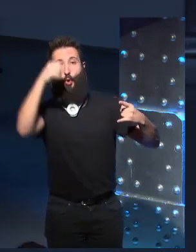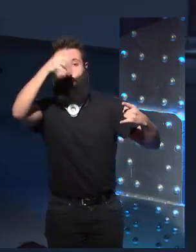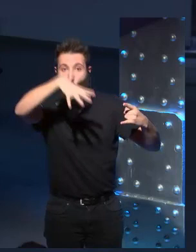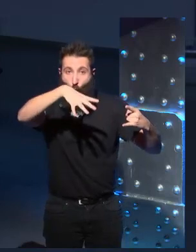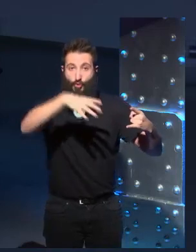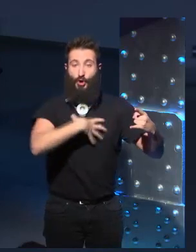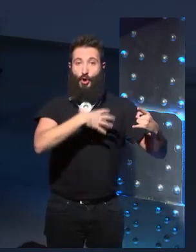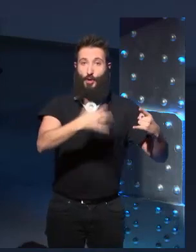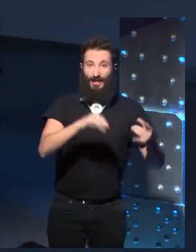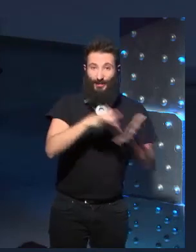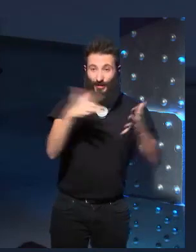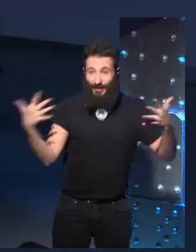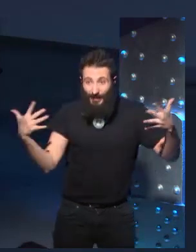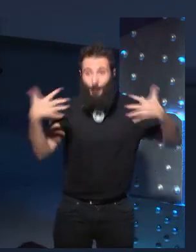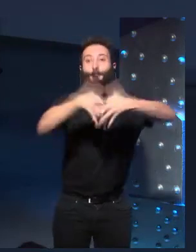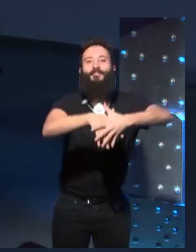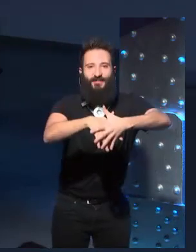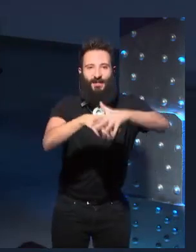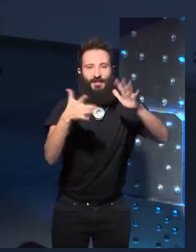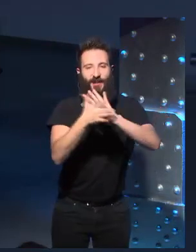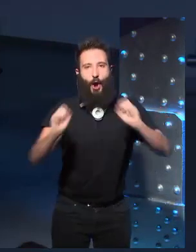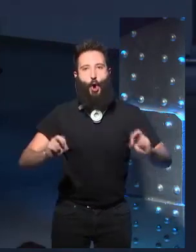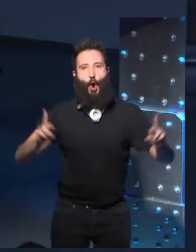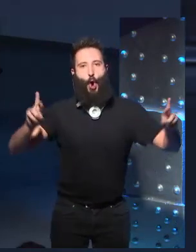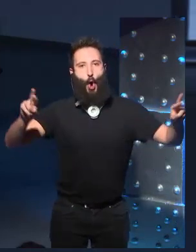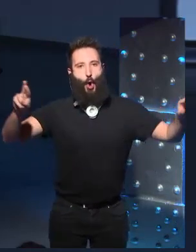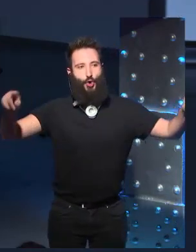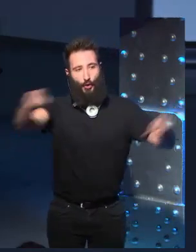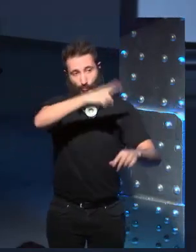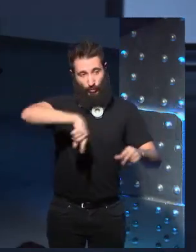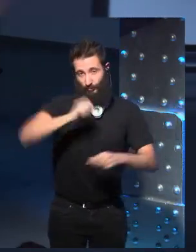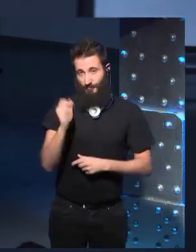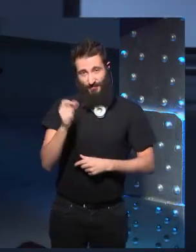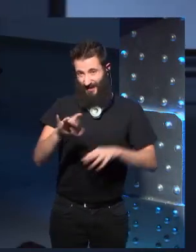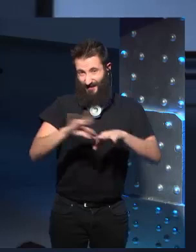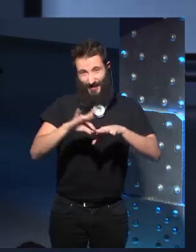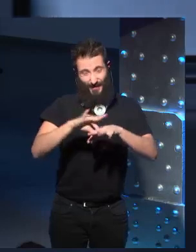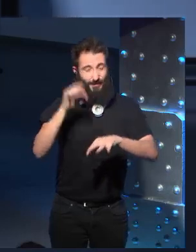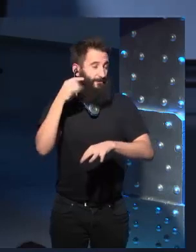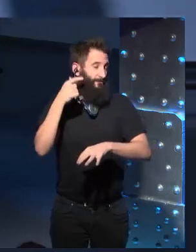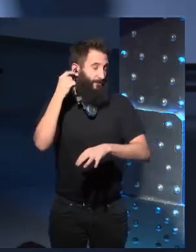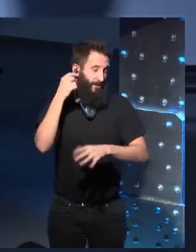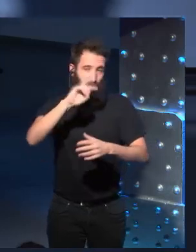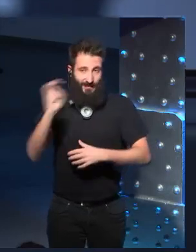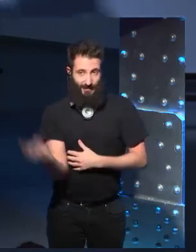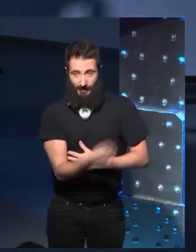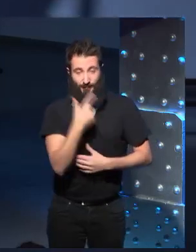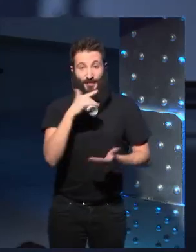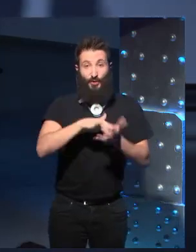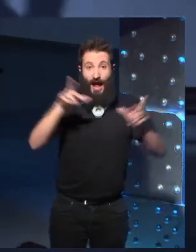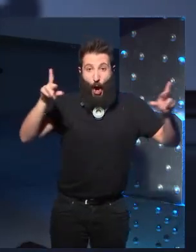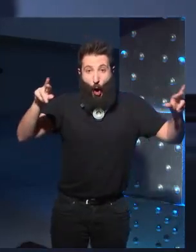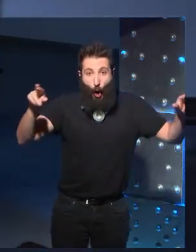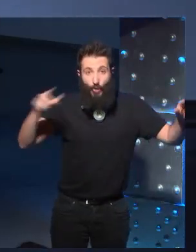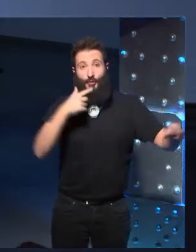your ring or in your jewelry. The gold we have was created in one of the most powerful explosions we know